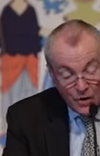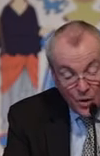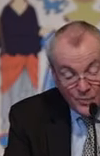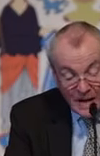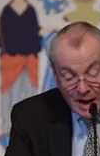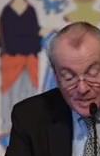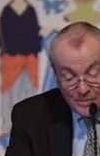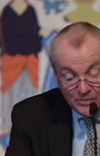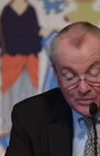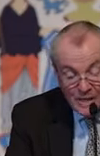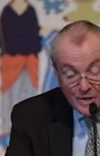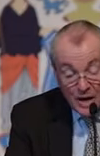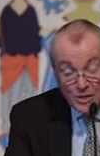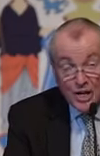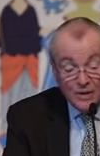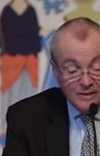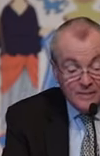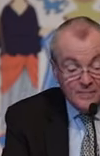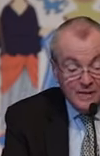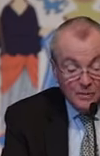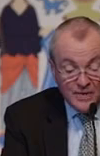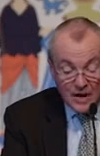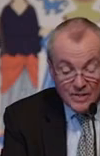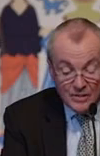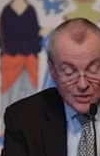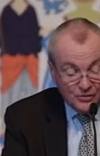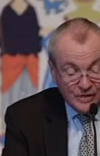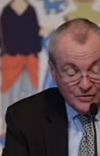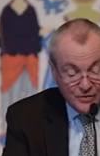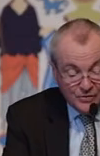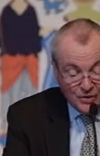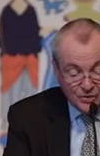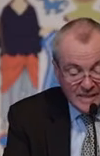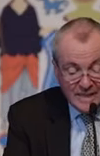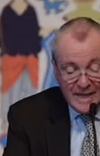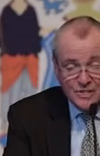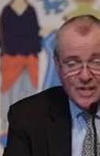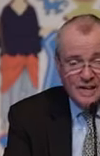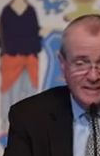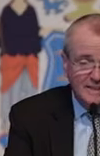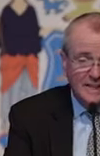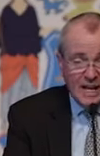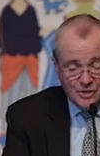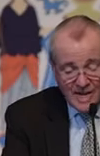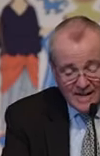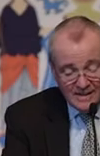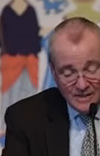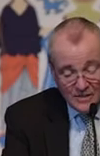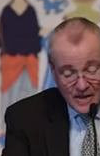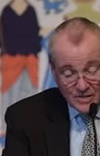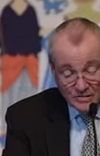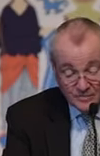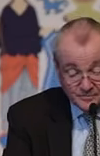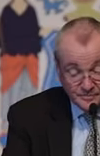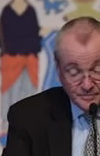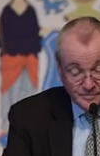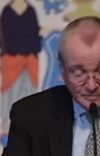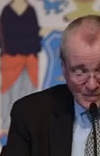of hope and optimism by sharing them with every New Jerseyan through the social media hashtag NJ Thanks